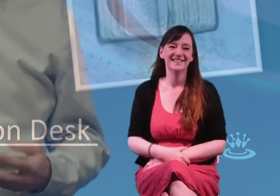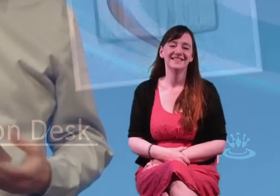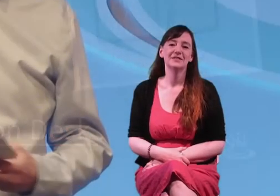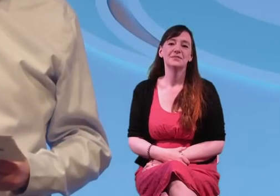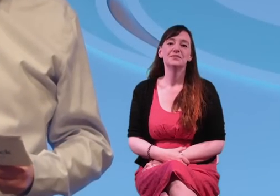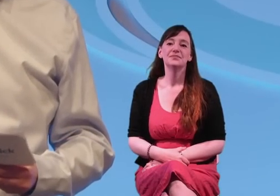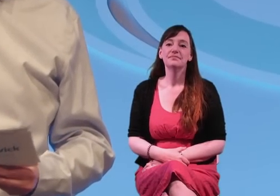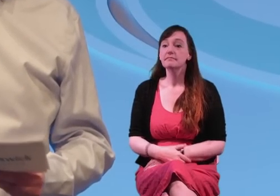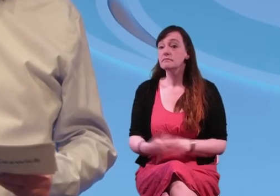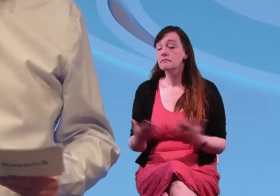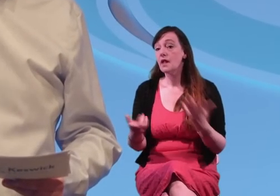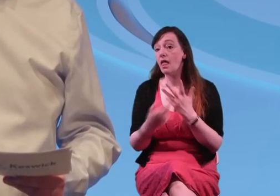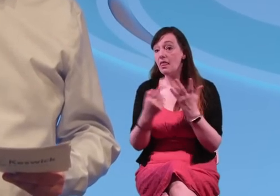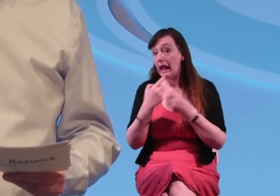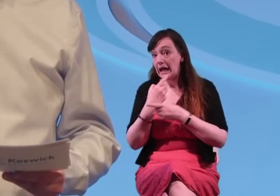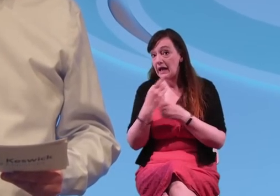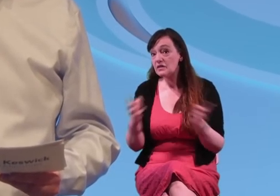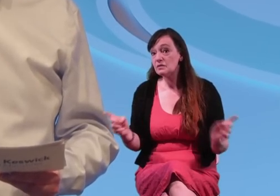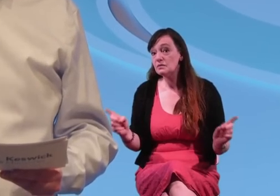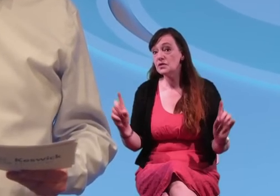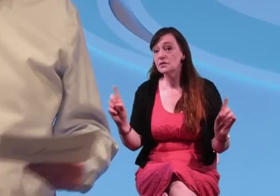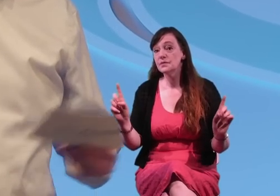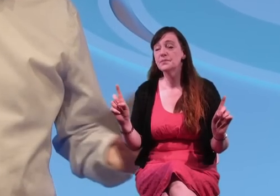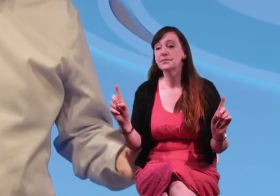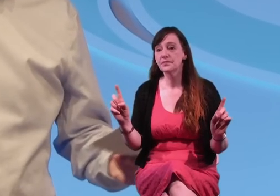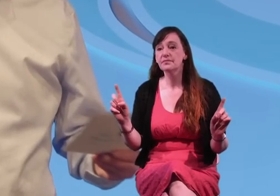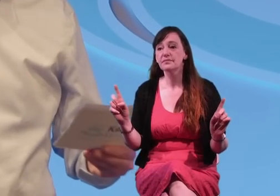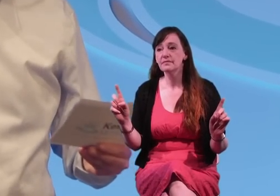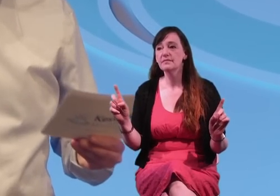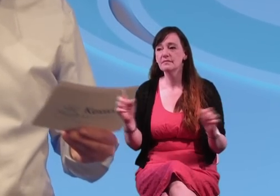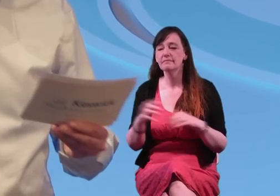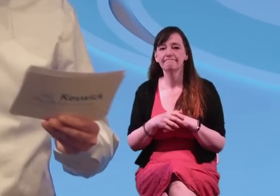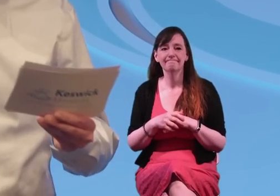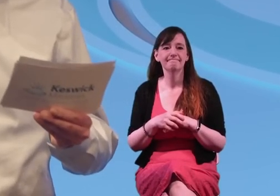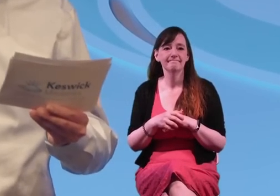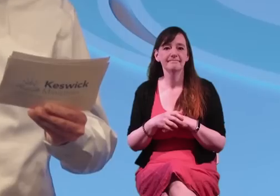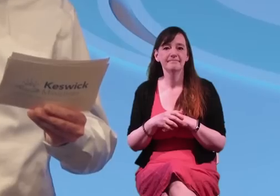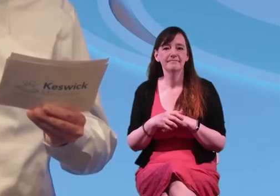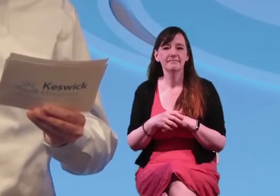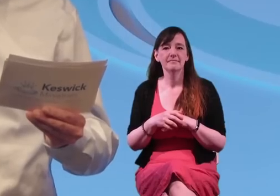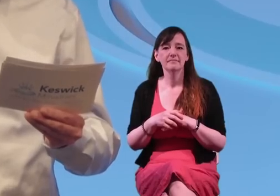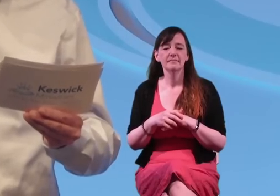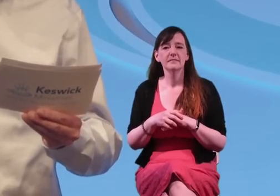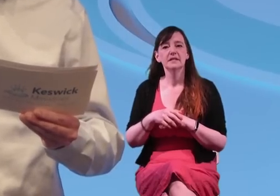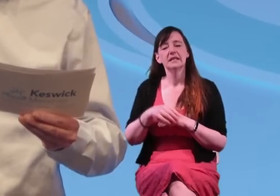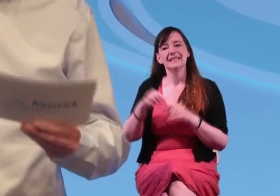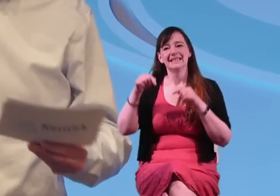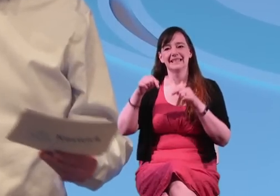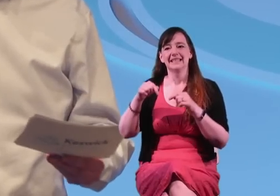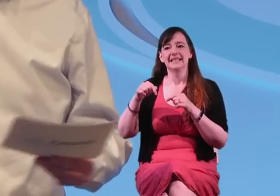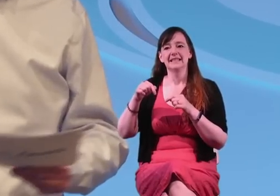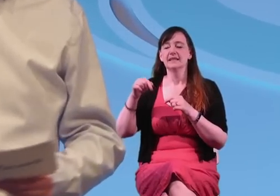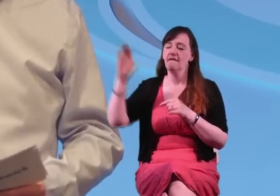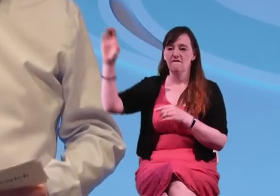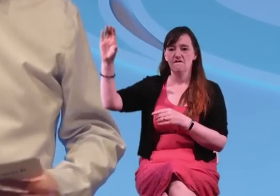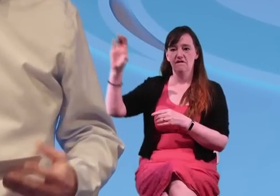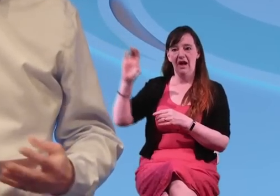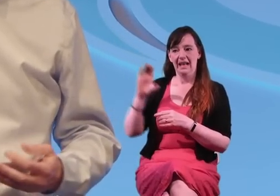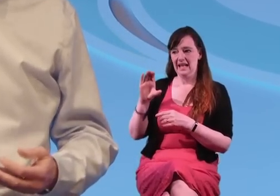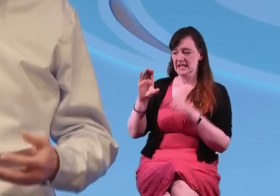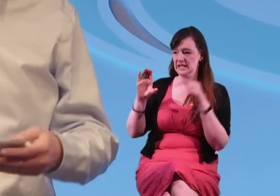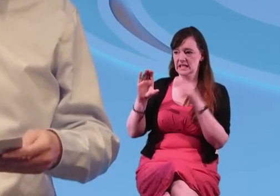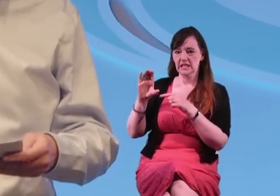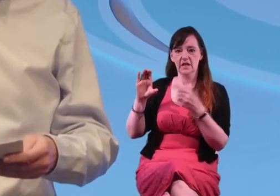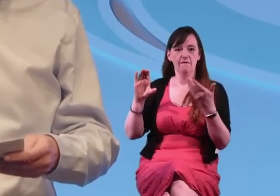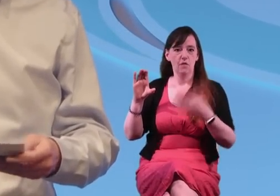And the only other announcement is just to mention how the convention is financed. One of the reasons this is a fantastic event